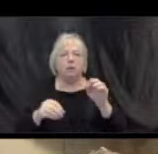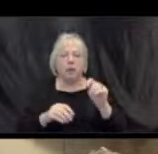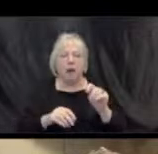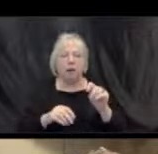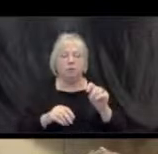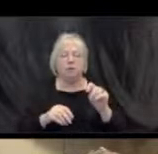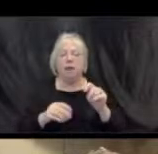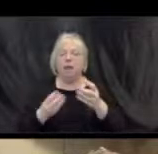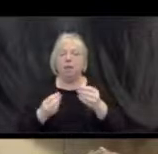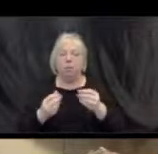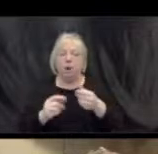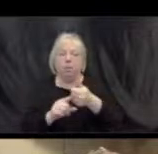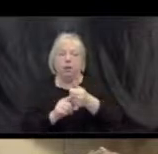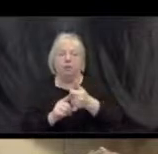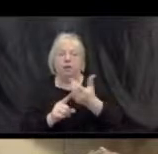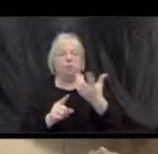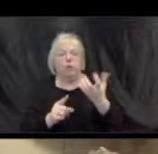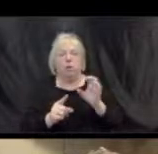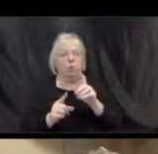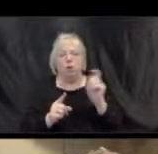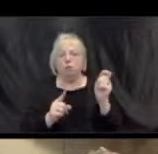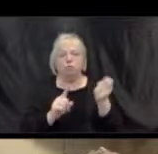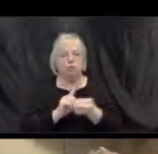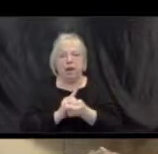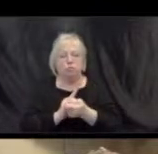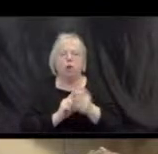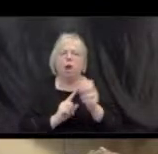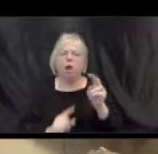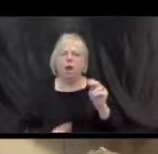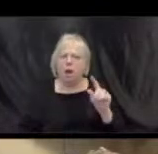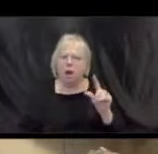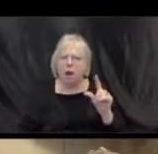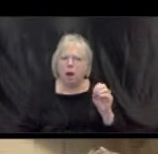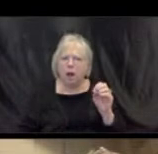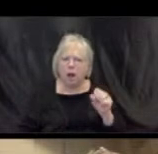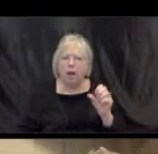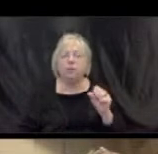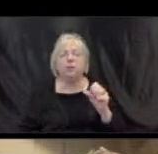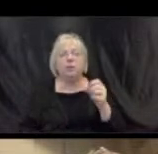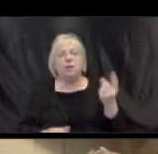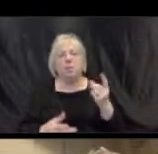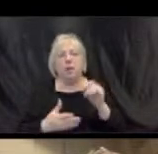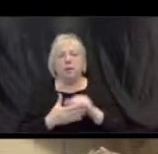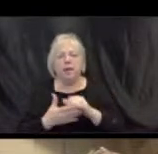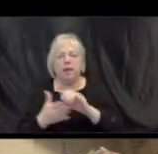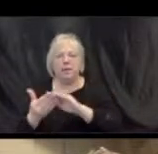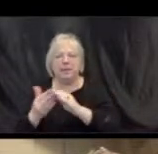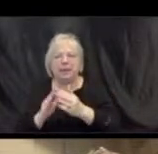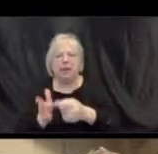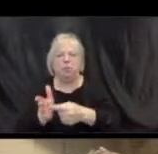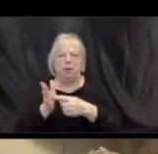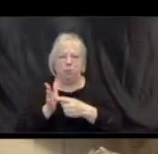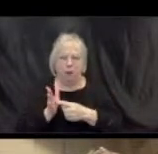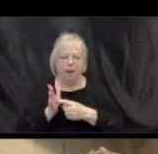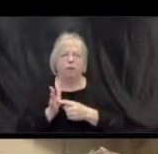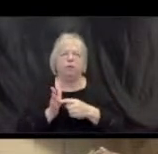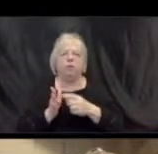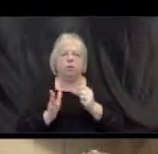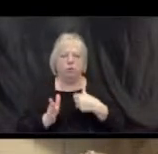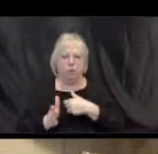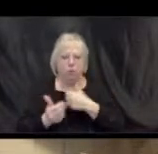changes to the property unless it's something that is required in order to get the dealer's